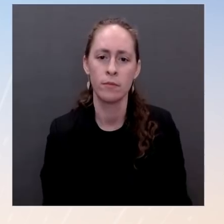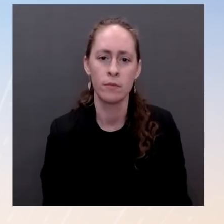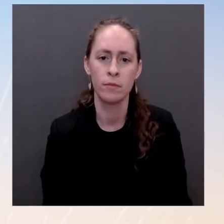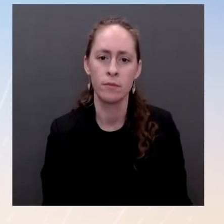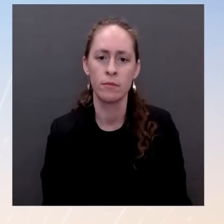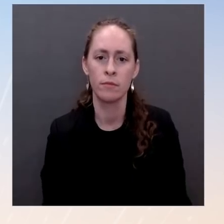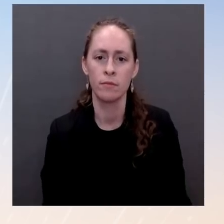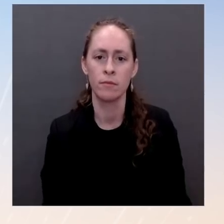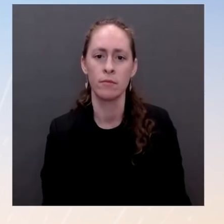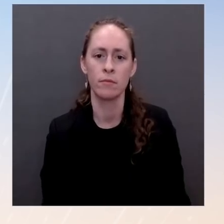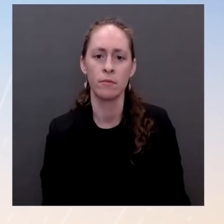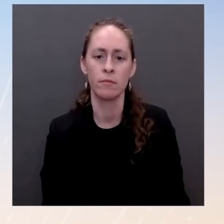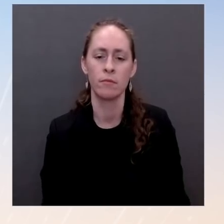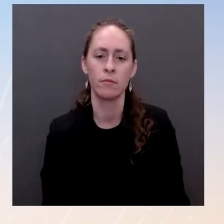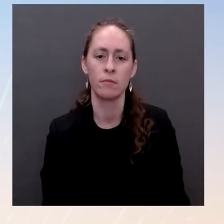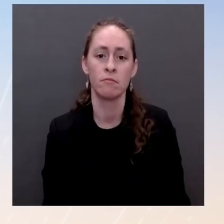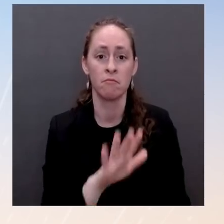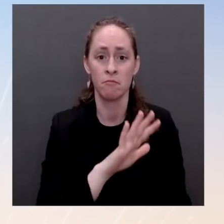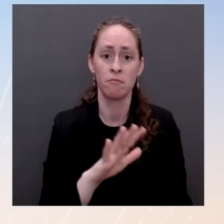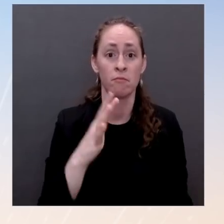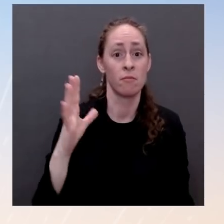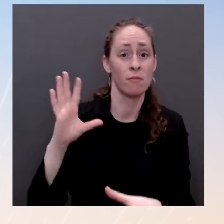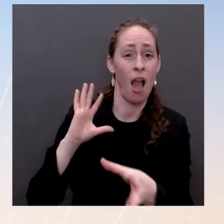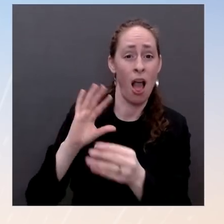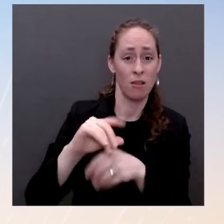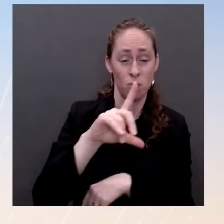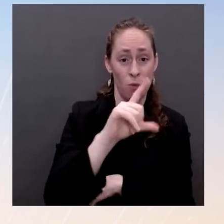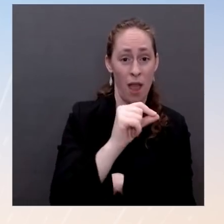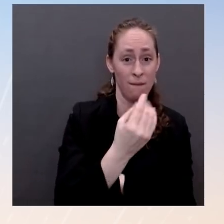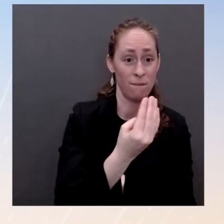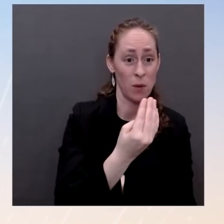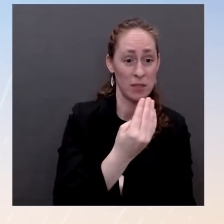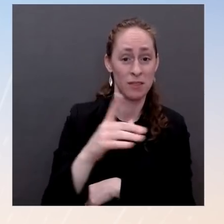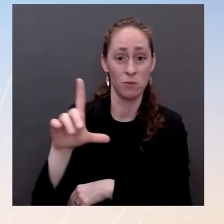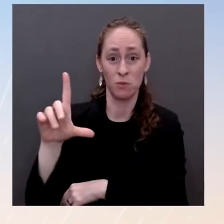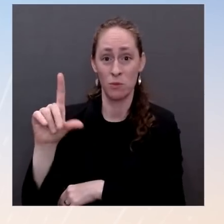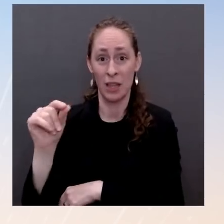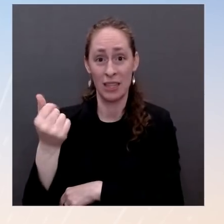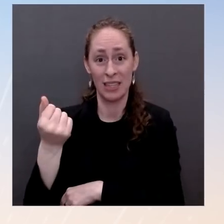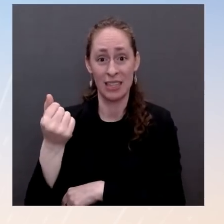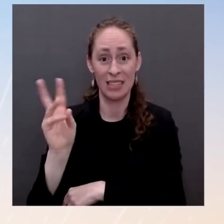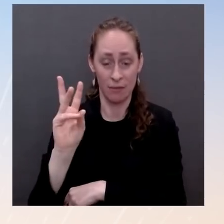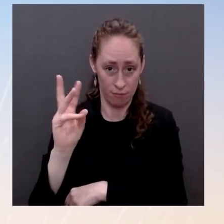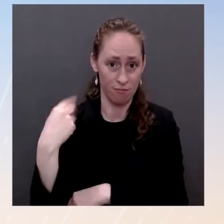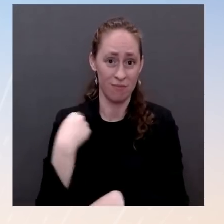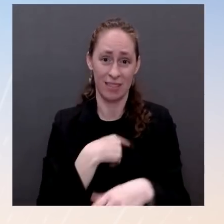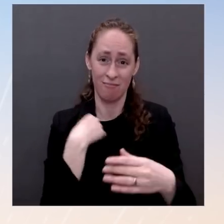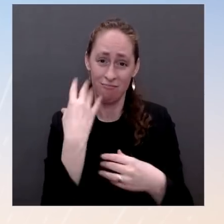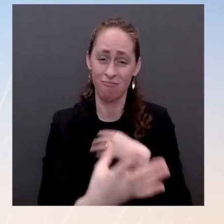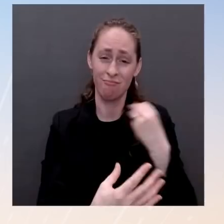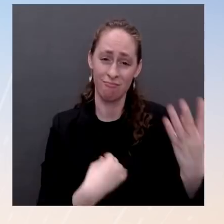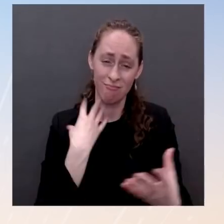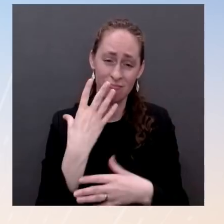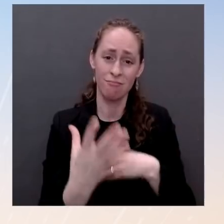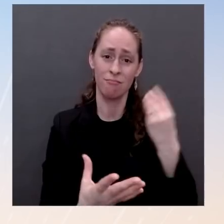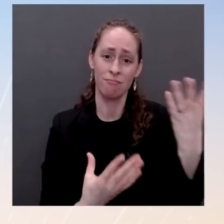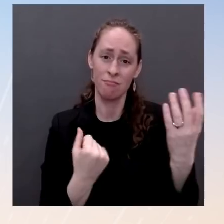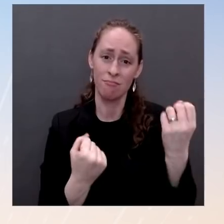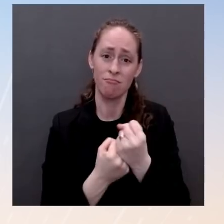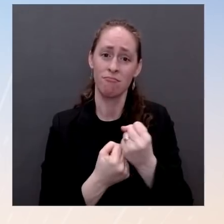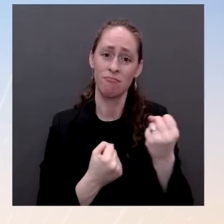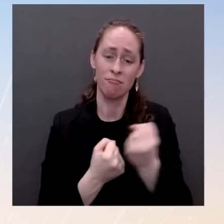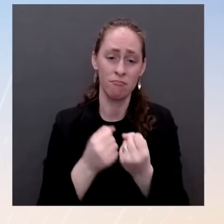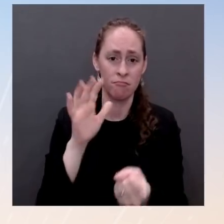more security assistance to Ukraine in the last year than at any point in history, $650 million. And we also announced we're launching a